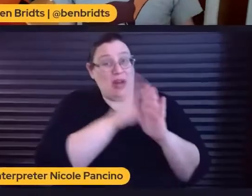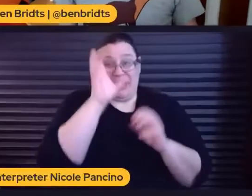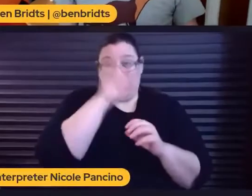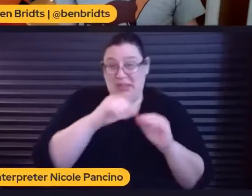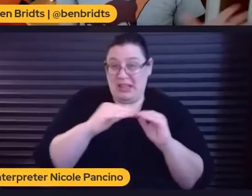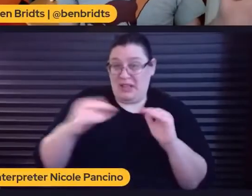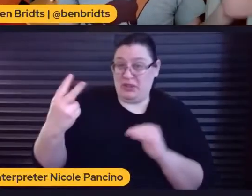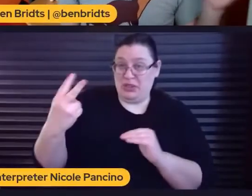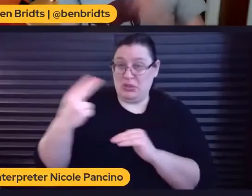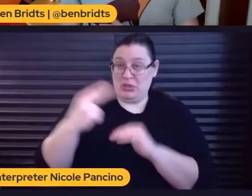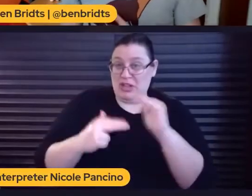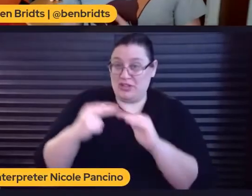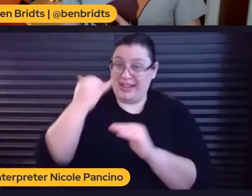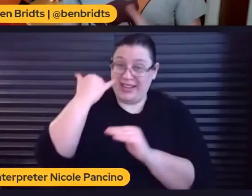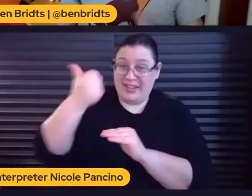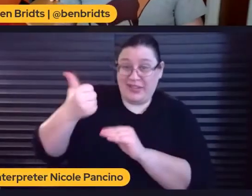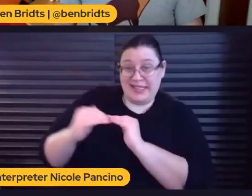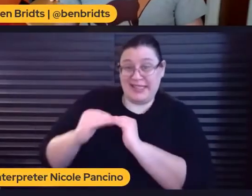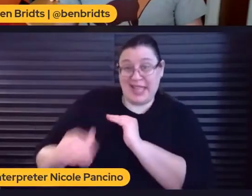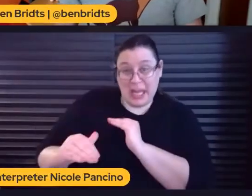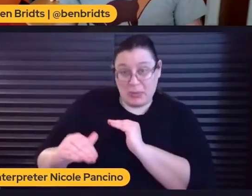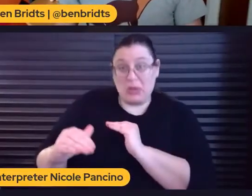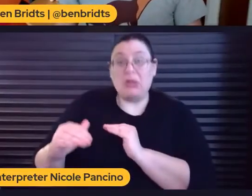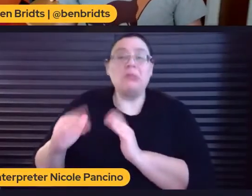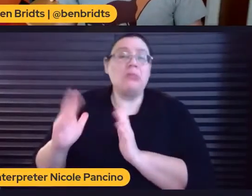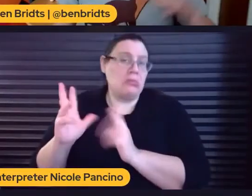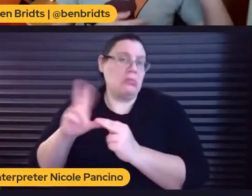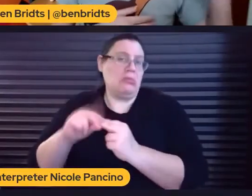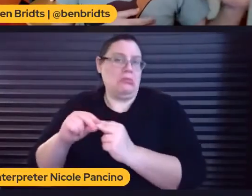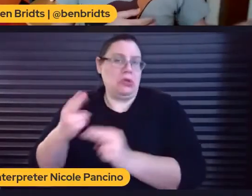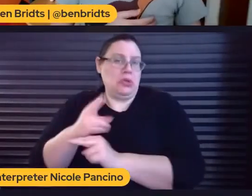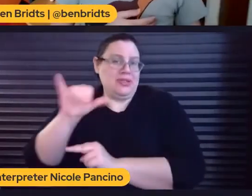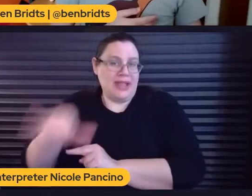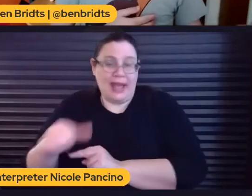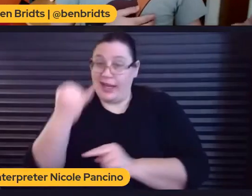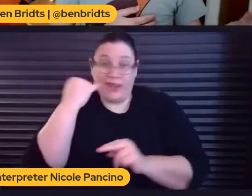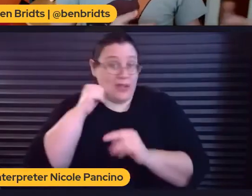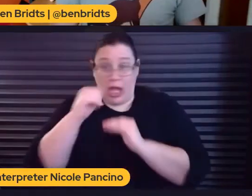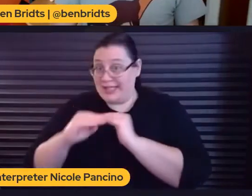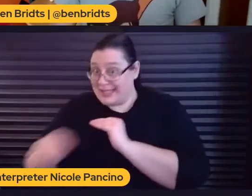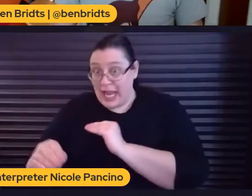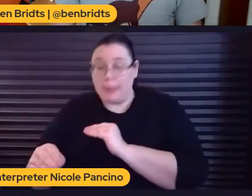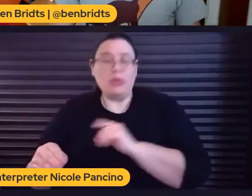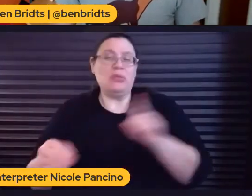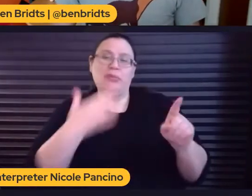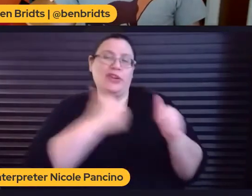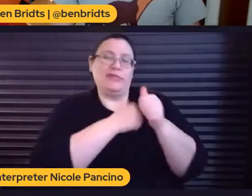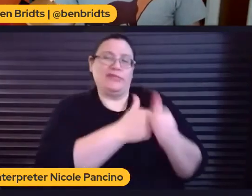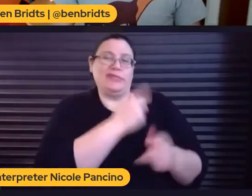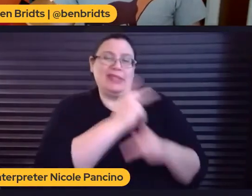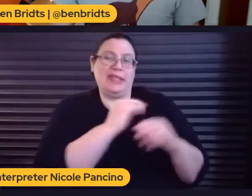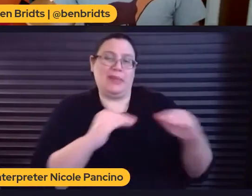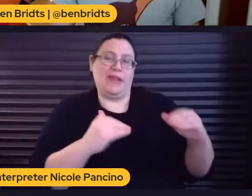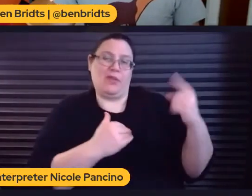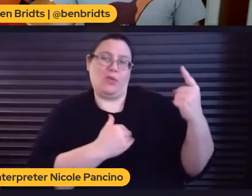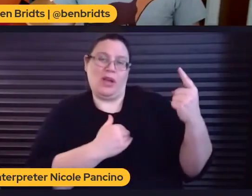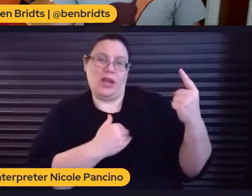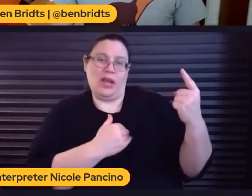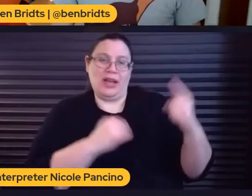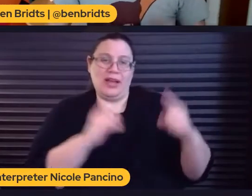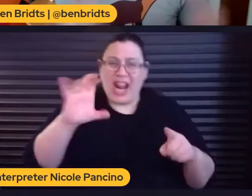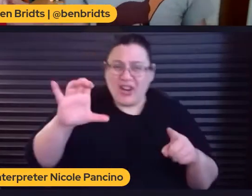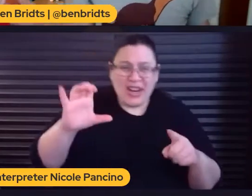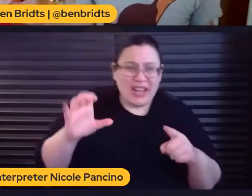is stable, I would use those. If they're unstable, I would stick with the level 1 ones. Just because that applies to